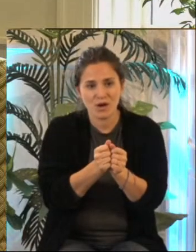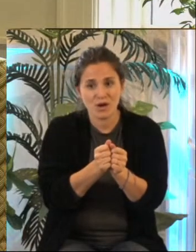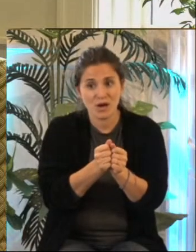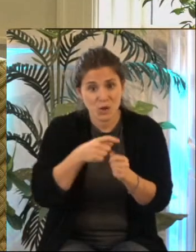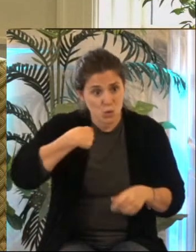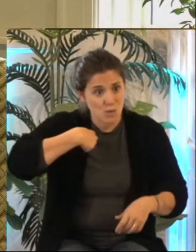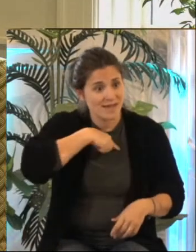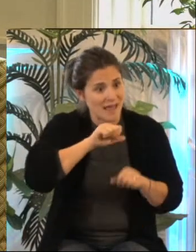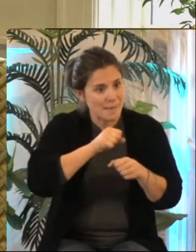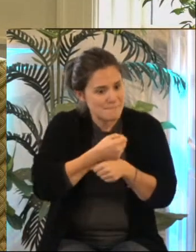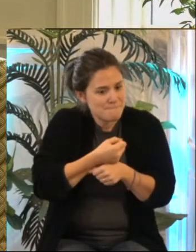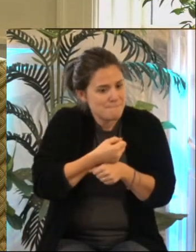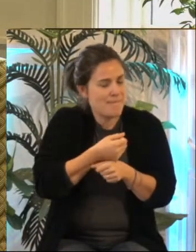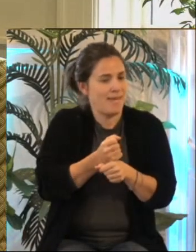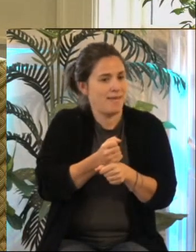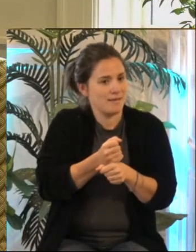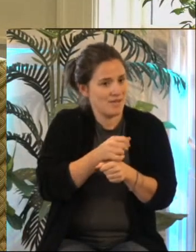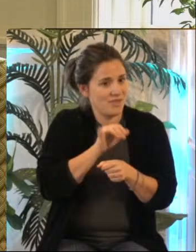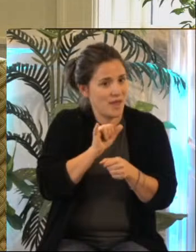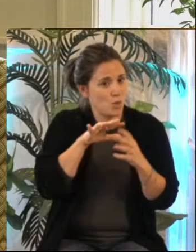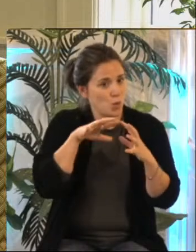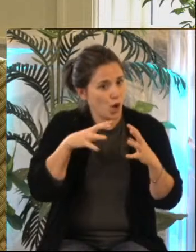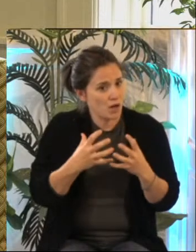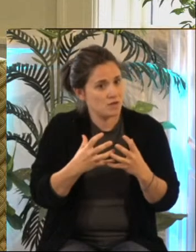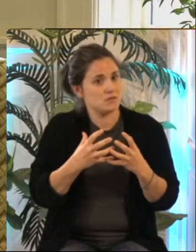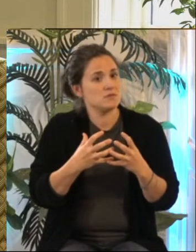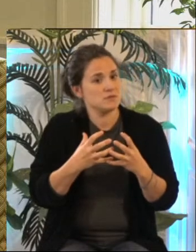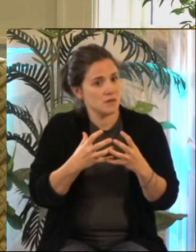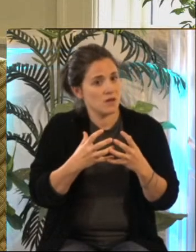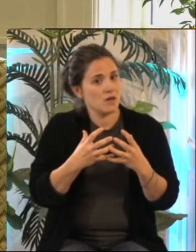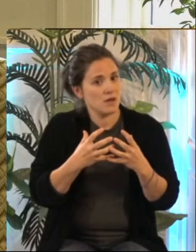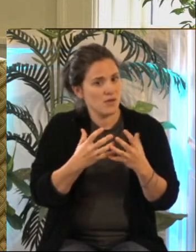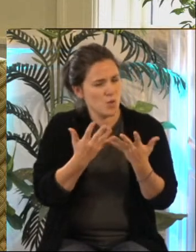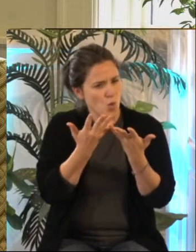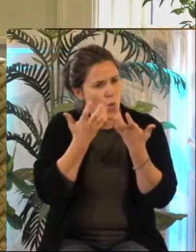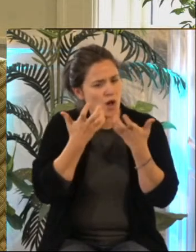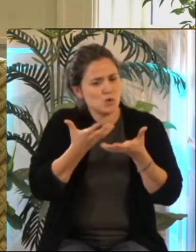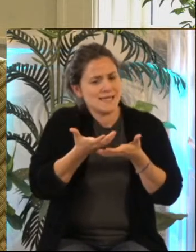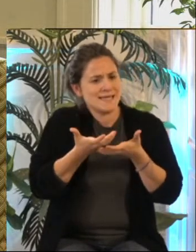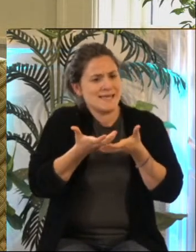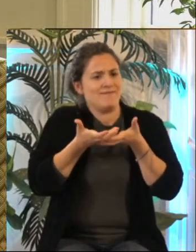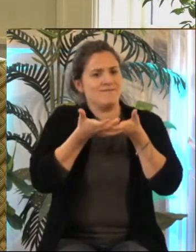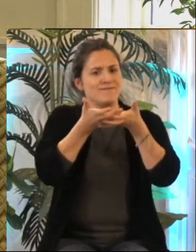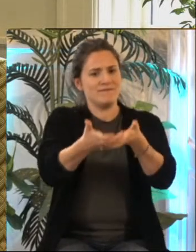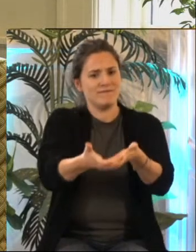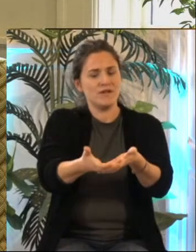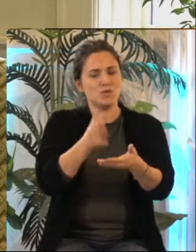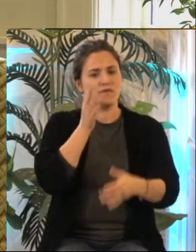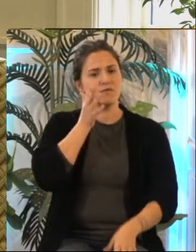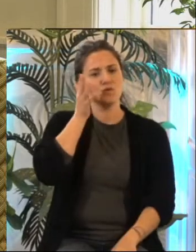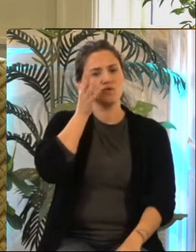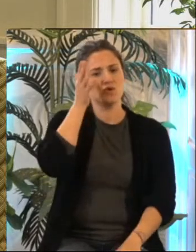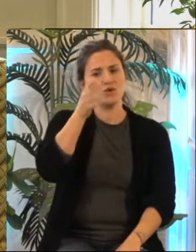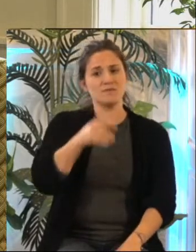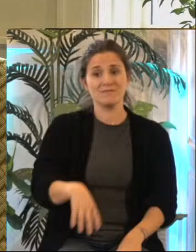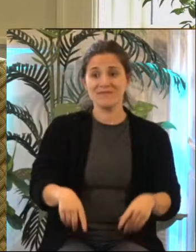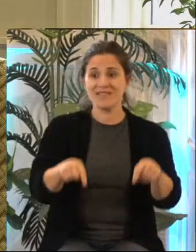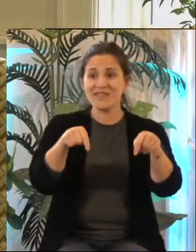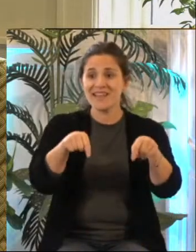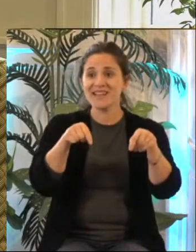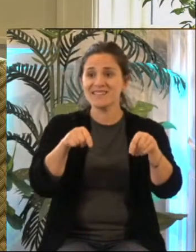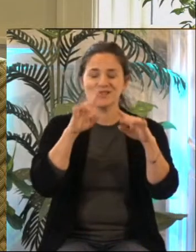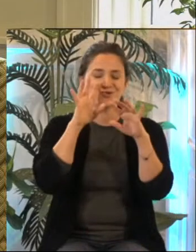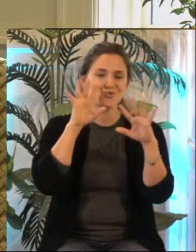world that we can believe in and live in and pass on to the future generations. It's incredible what we're doing here. And I'm